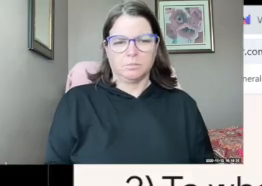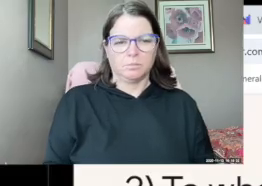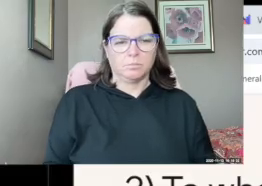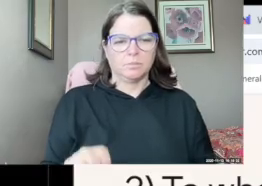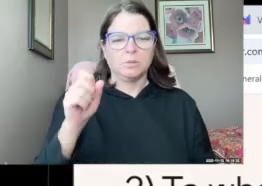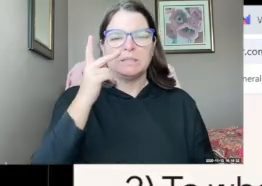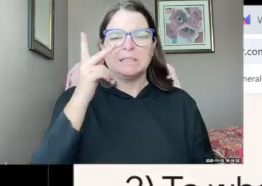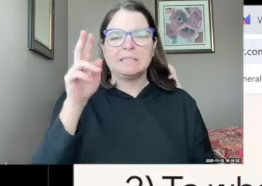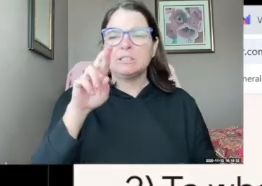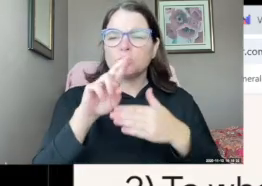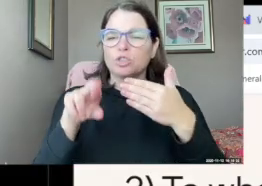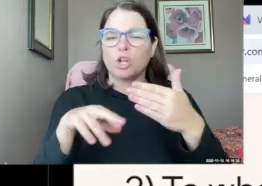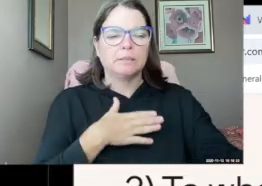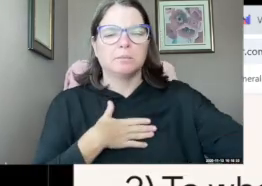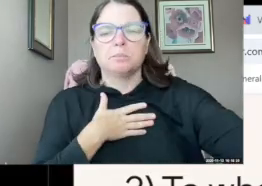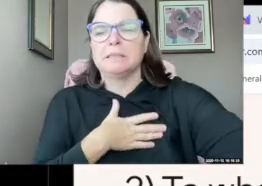Can we show the results?